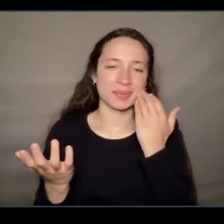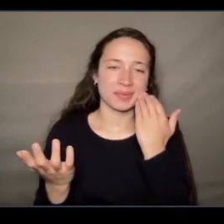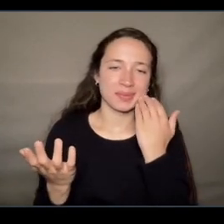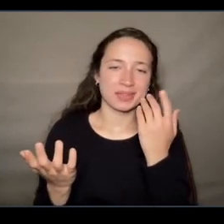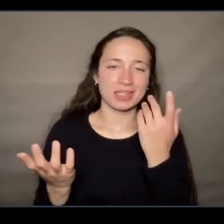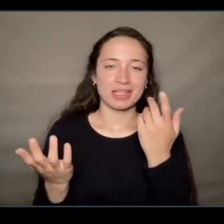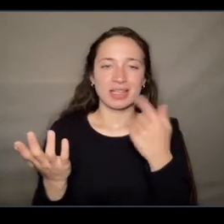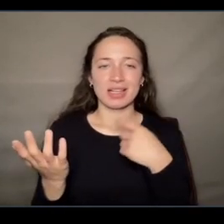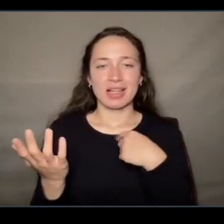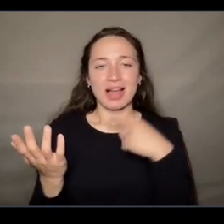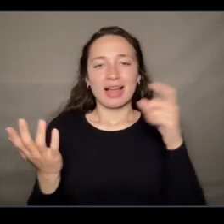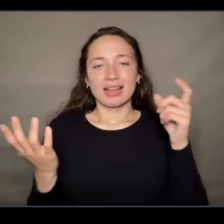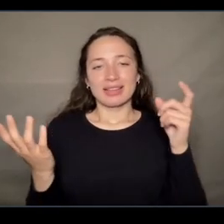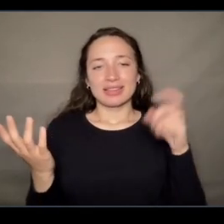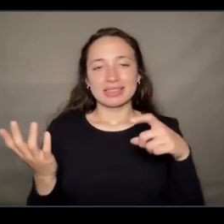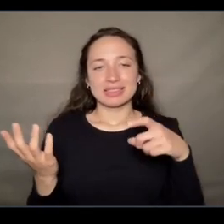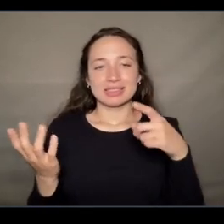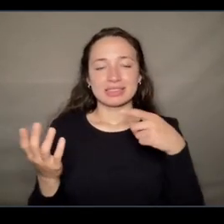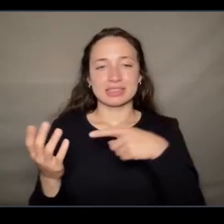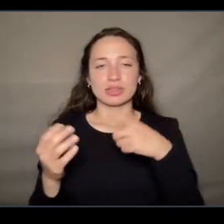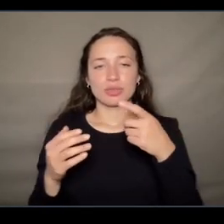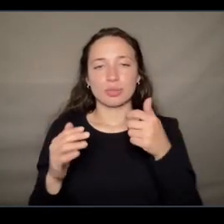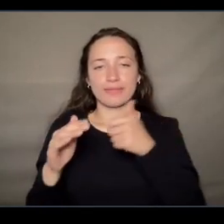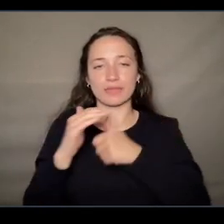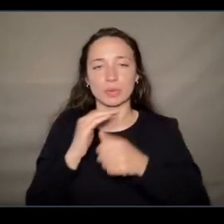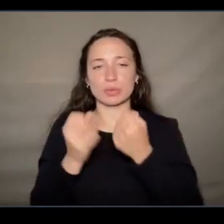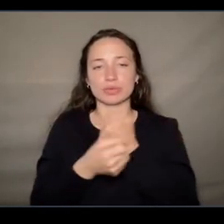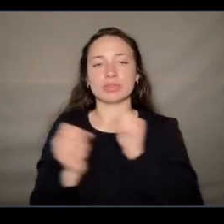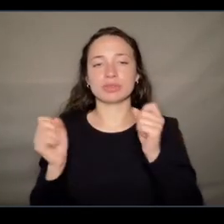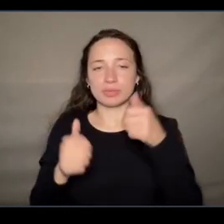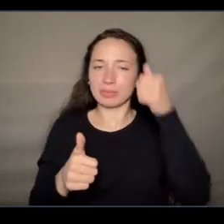that I know I may need this. I may need this refuge